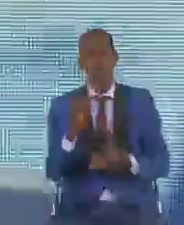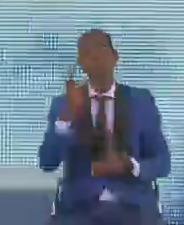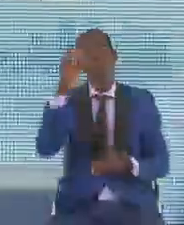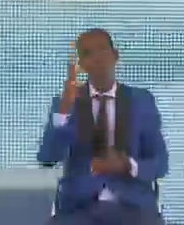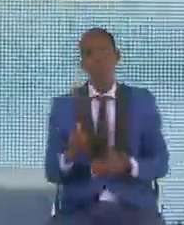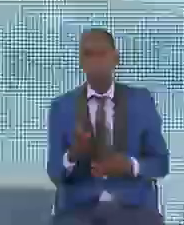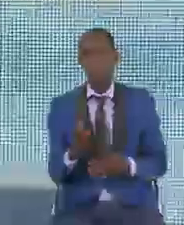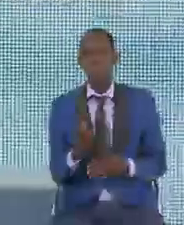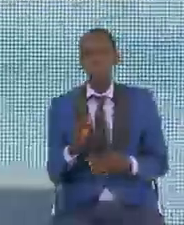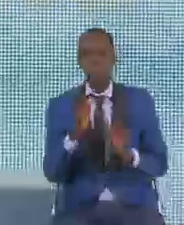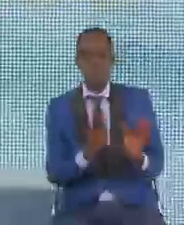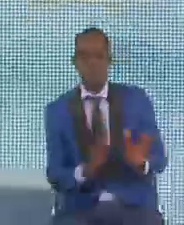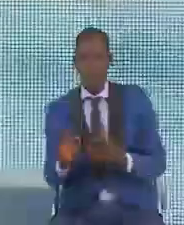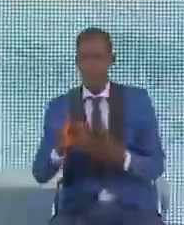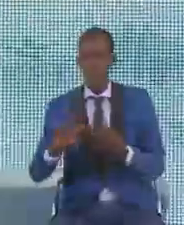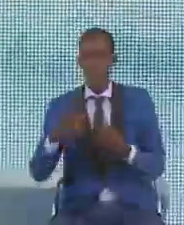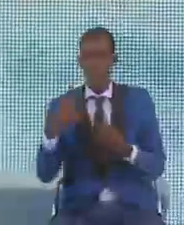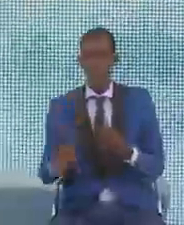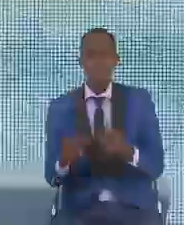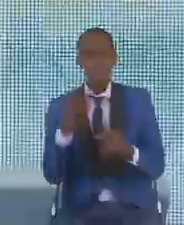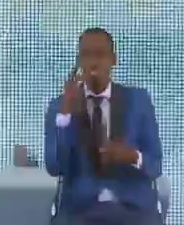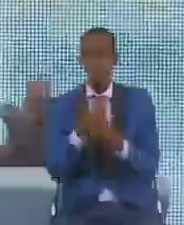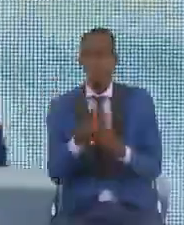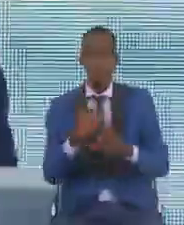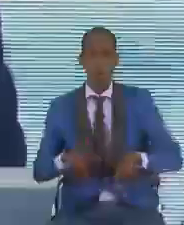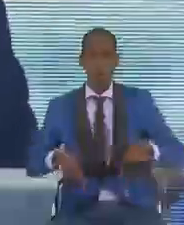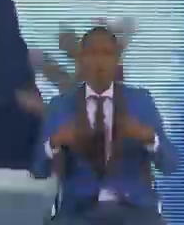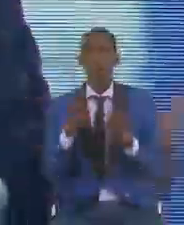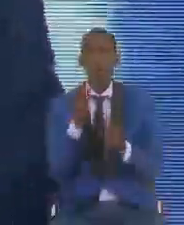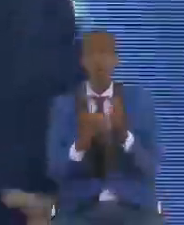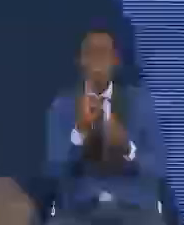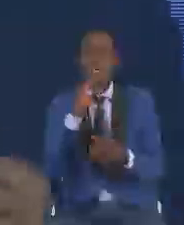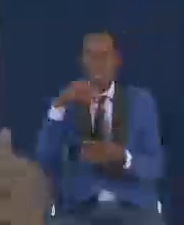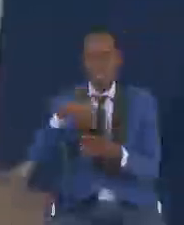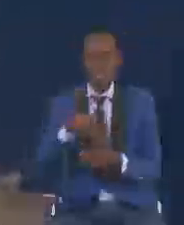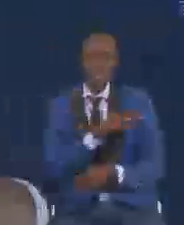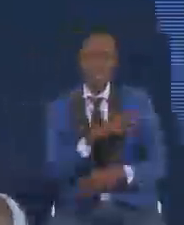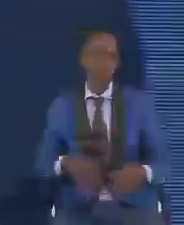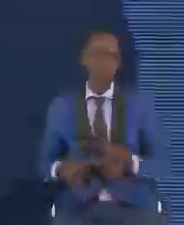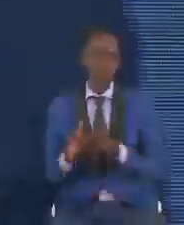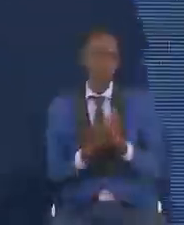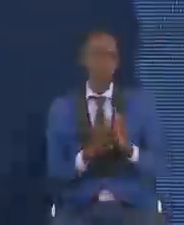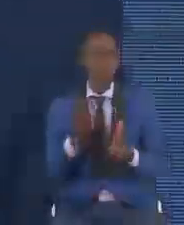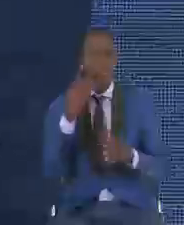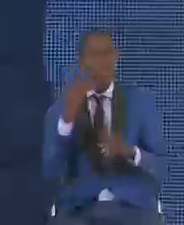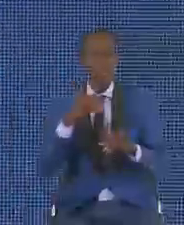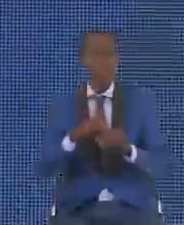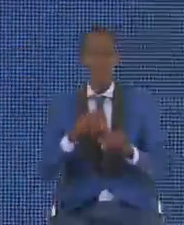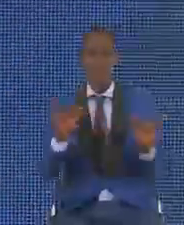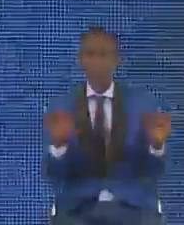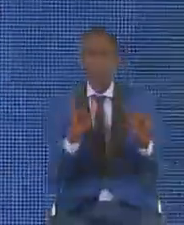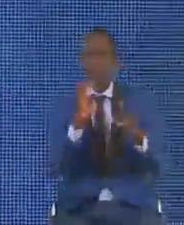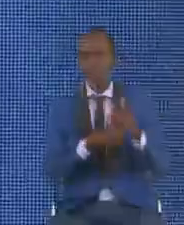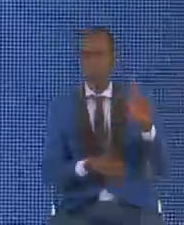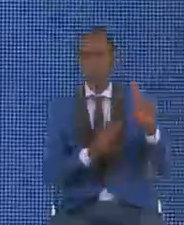to the promise of life, which is in Christ Jesus. Look at verse 11. In